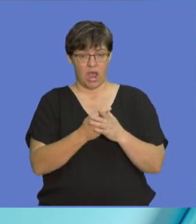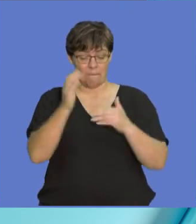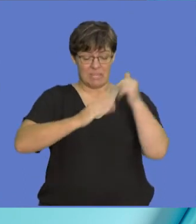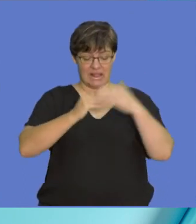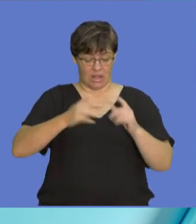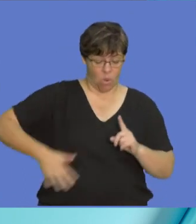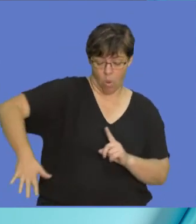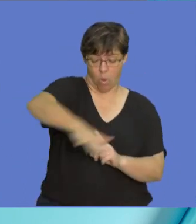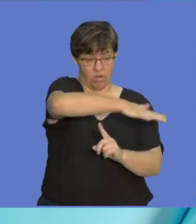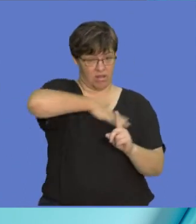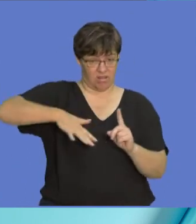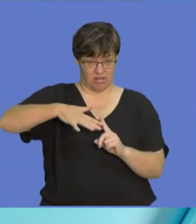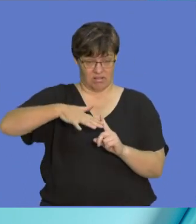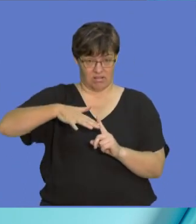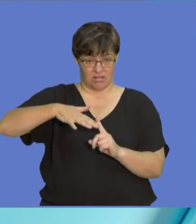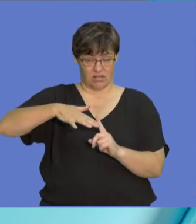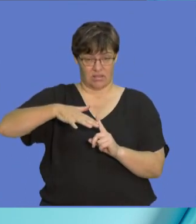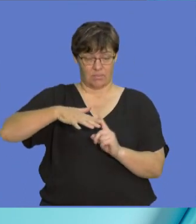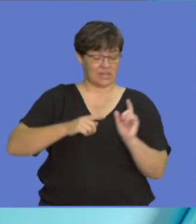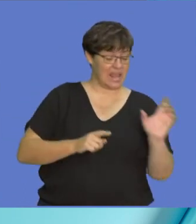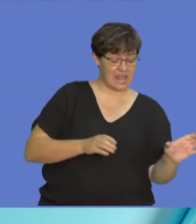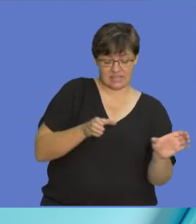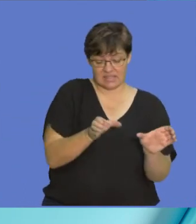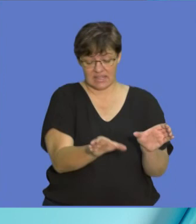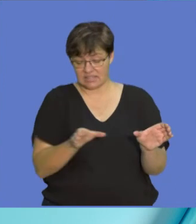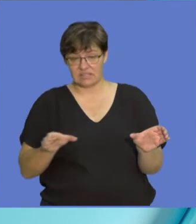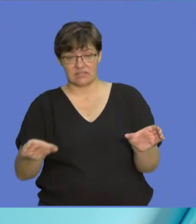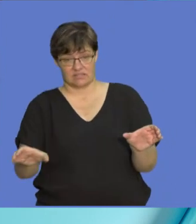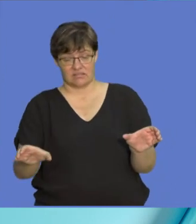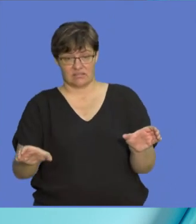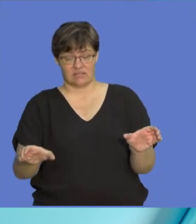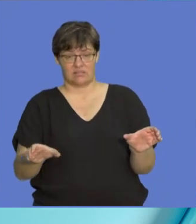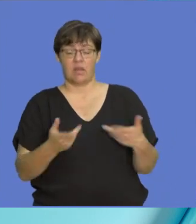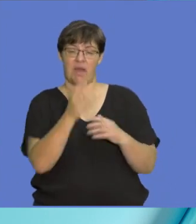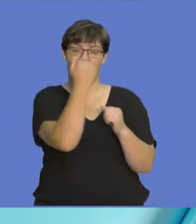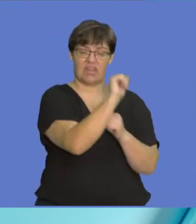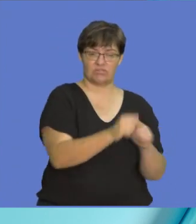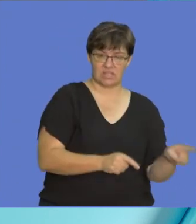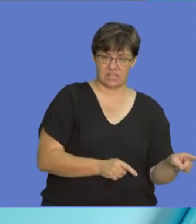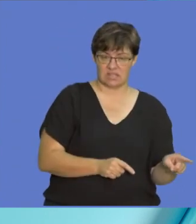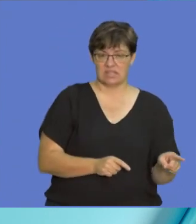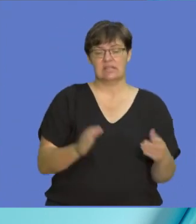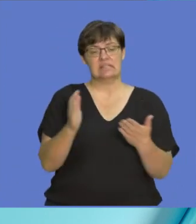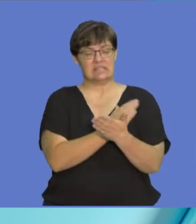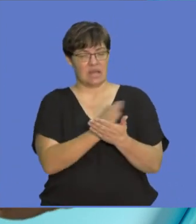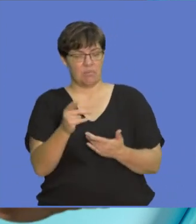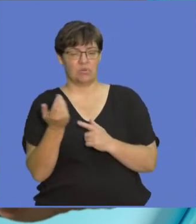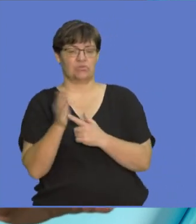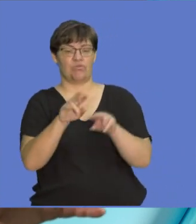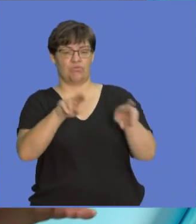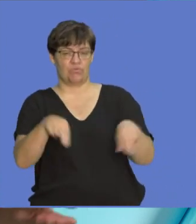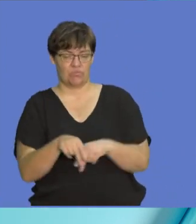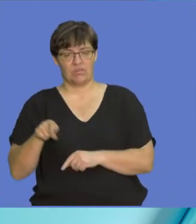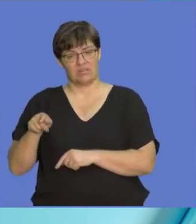the entire premises, but a portion of it is occupied by the factory, some by the showroom, and some by the